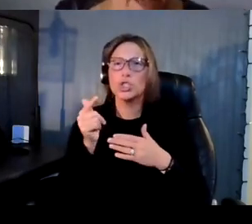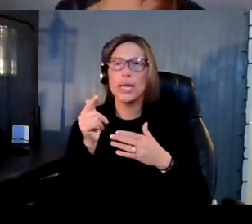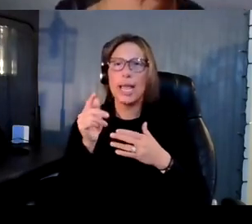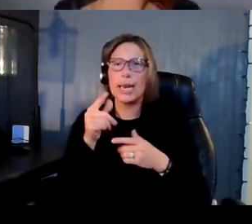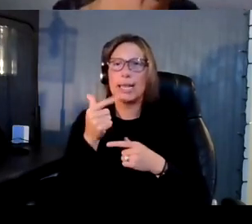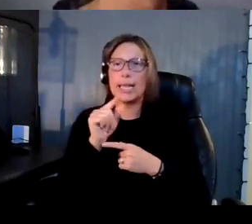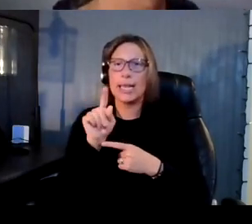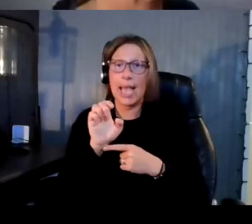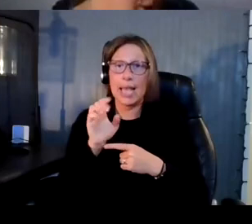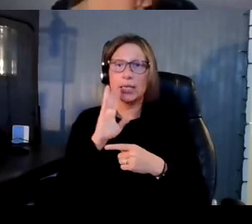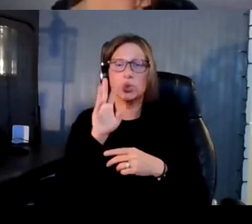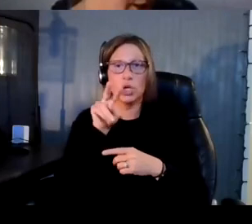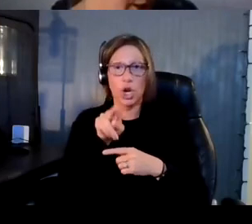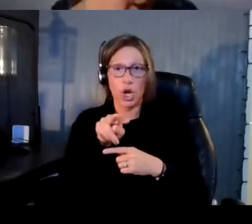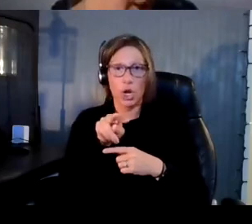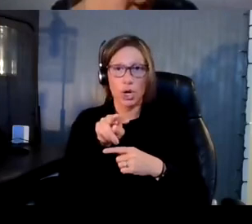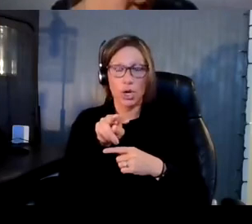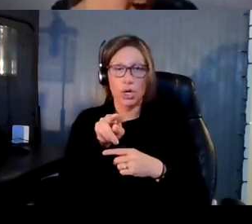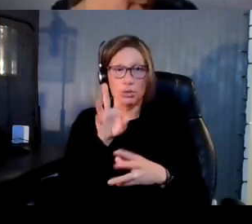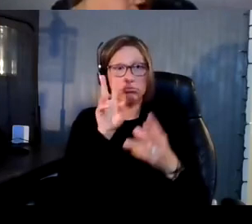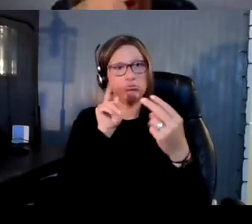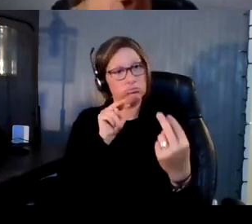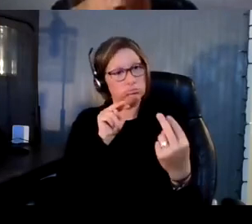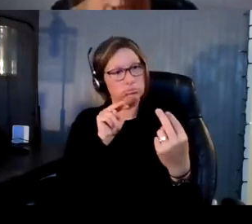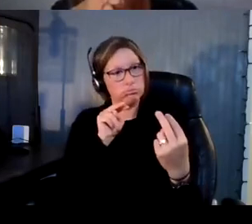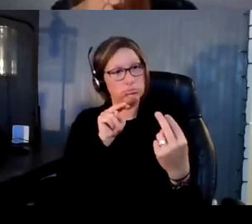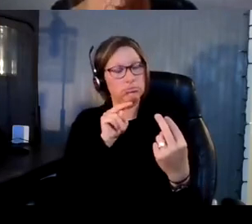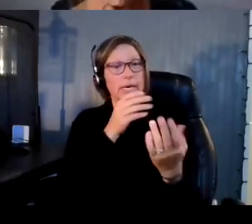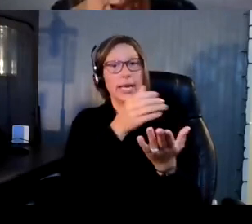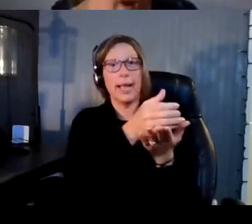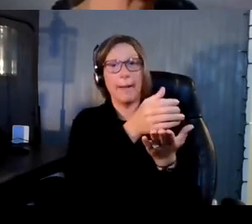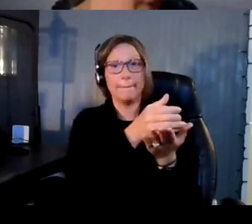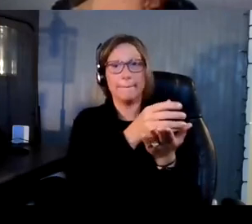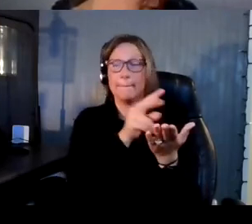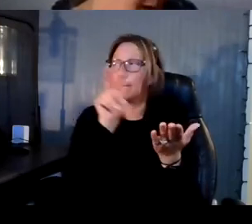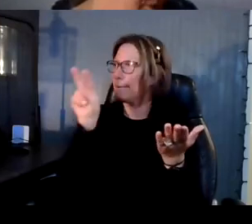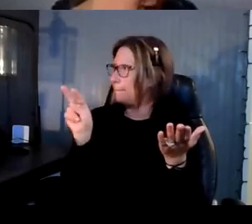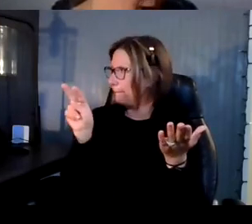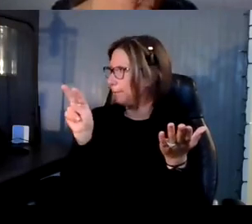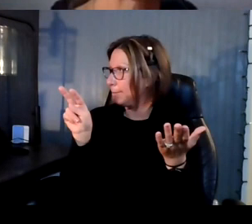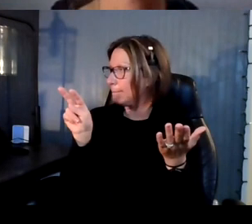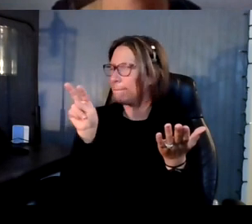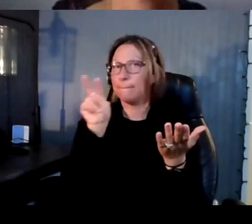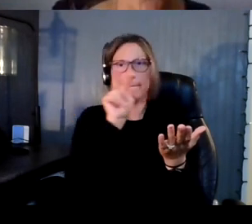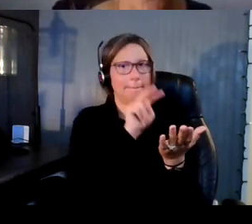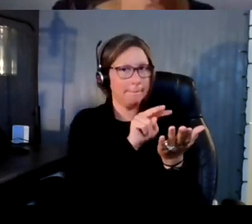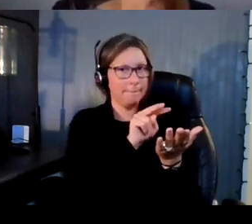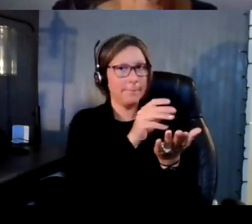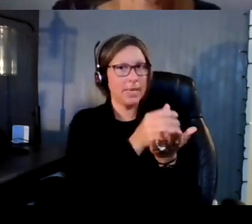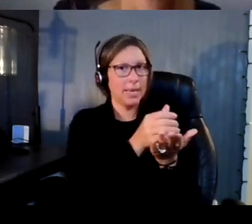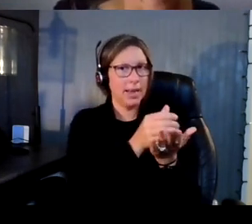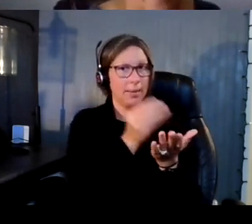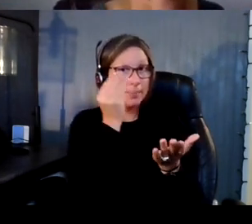at something, like look at a cup, look at you, and then look back at the cup to let you